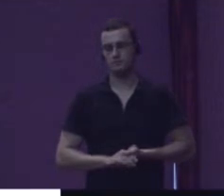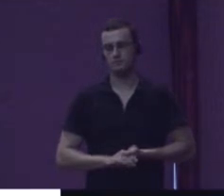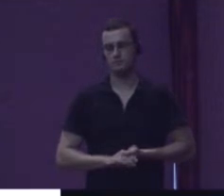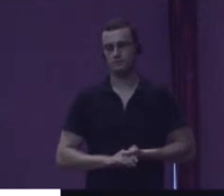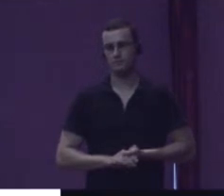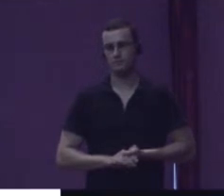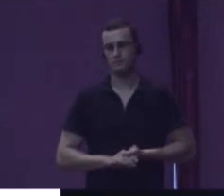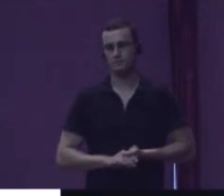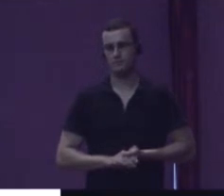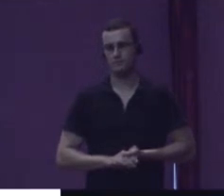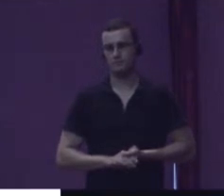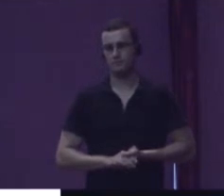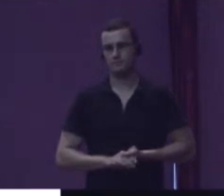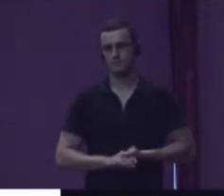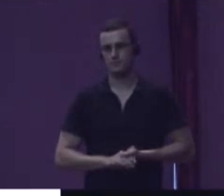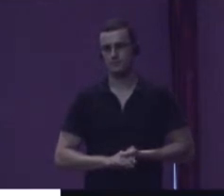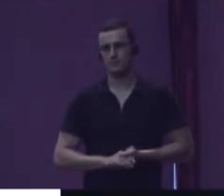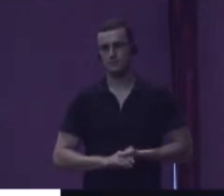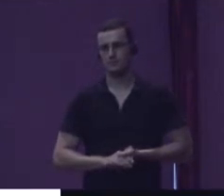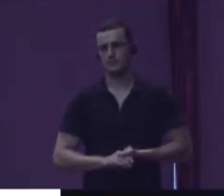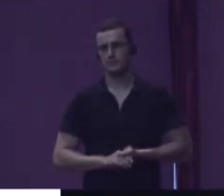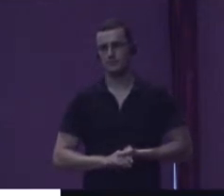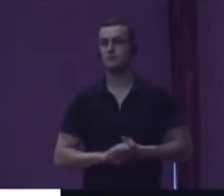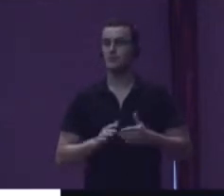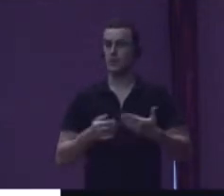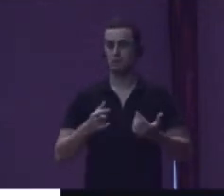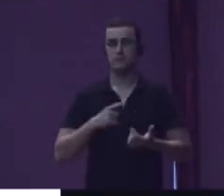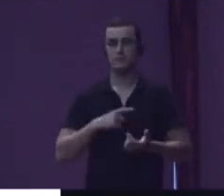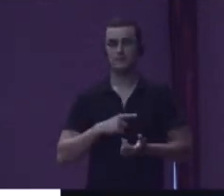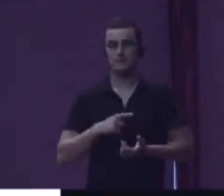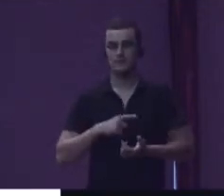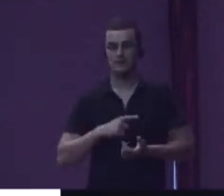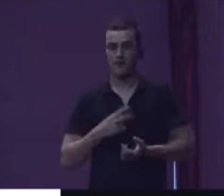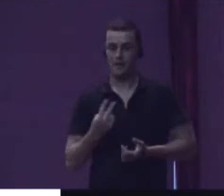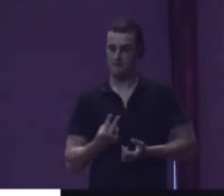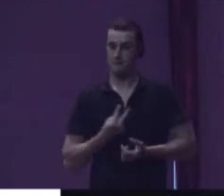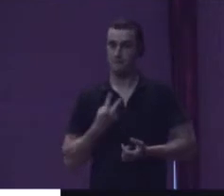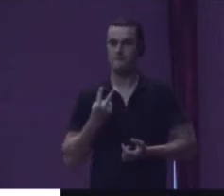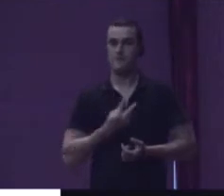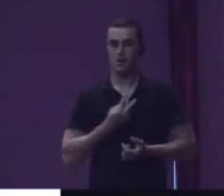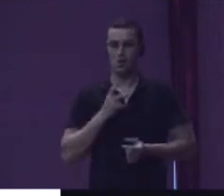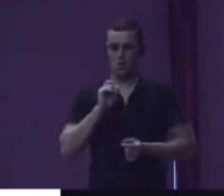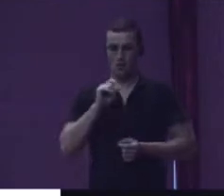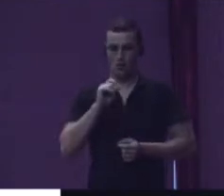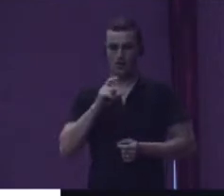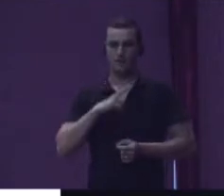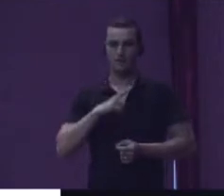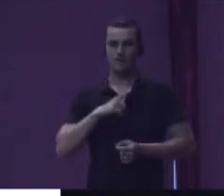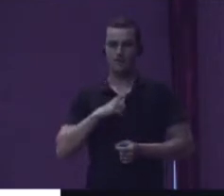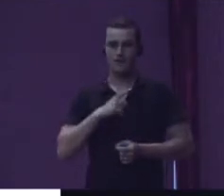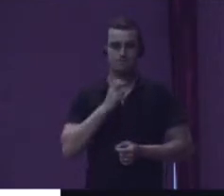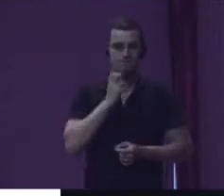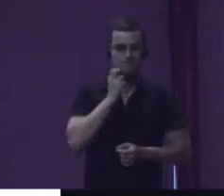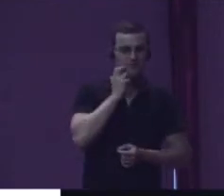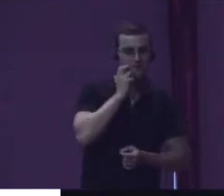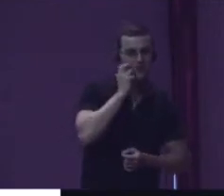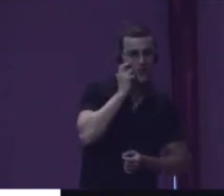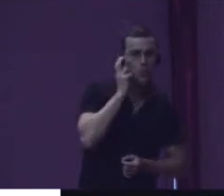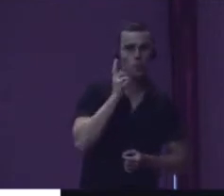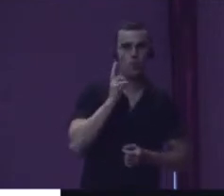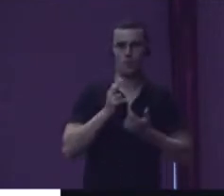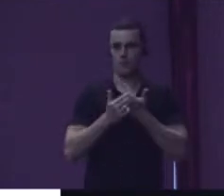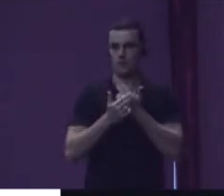and shame. And some of the women who eventually go to the hospital because of,